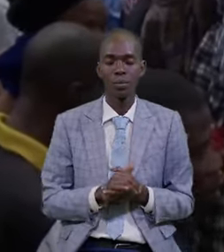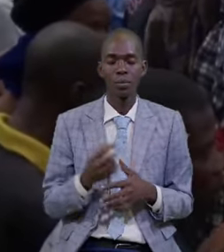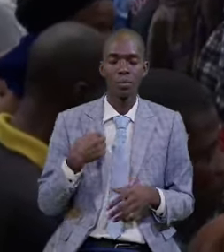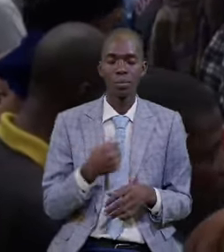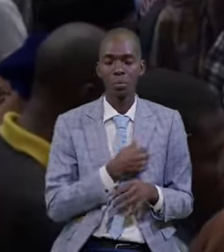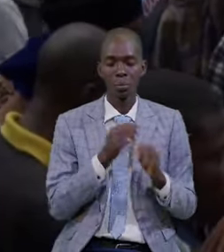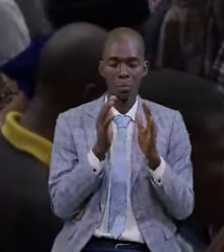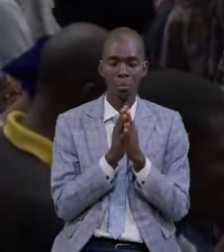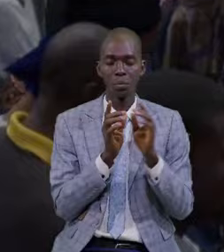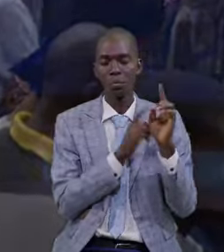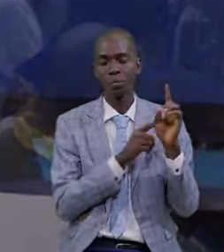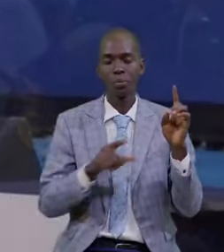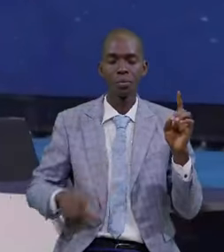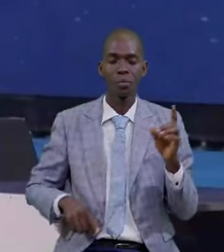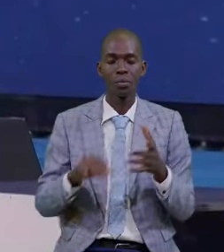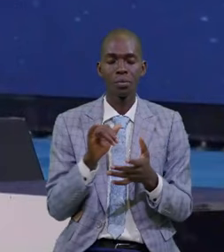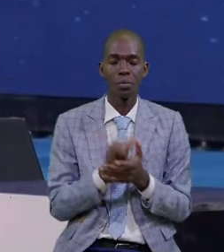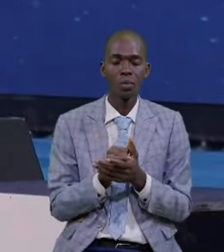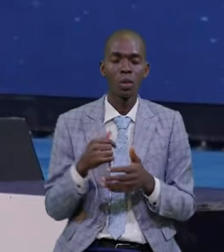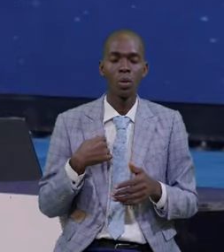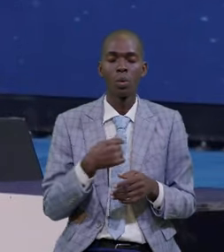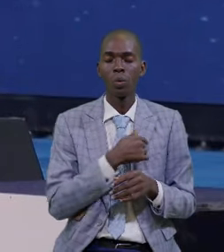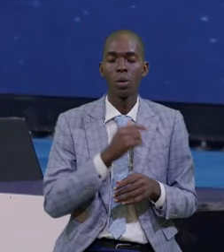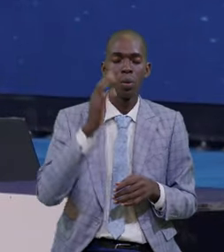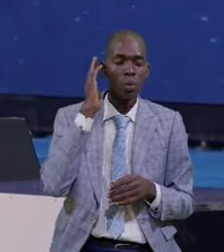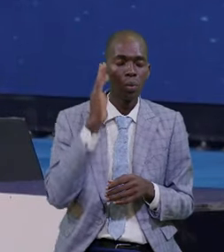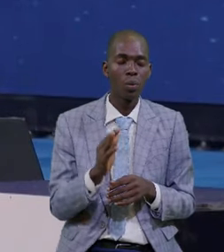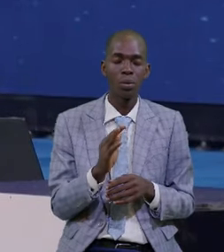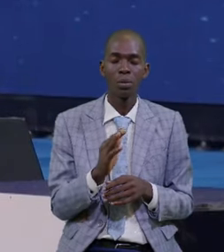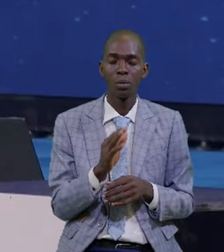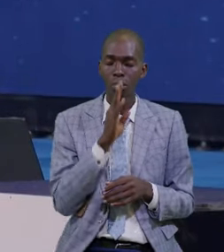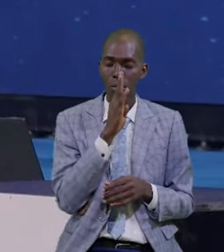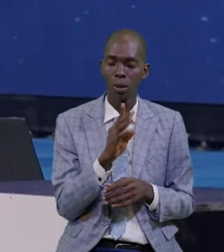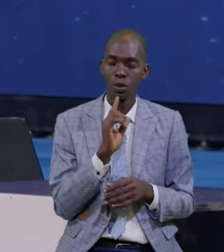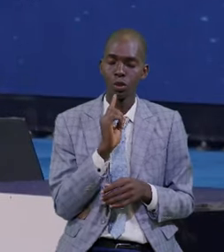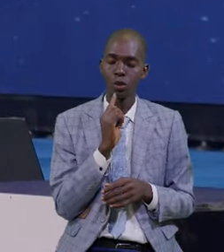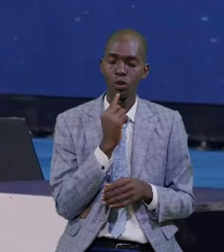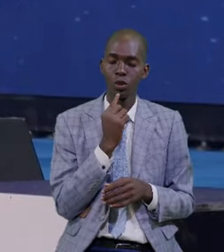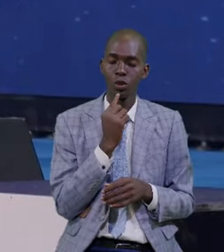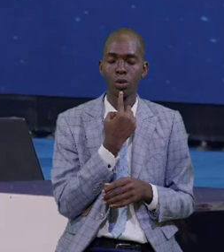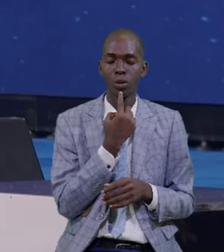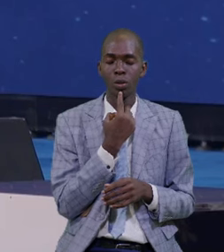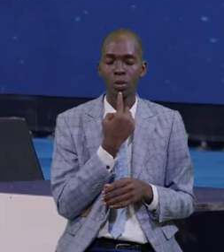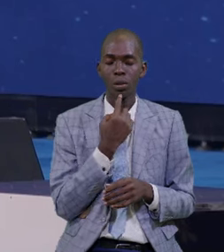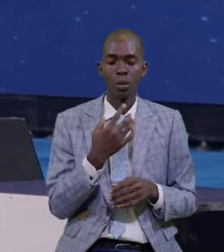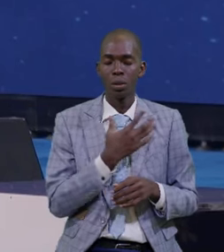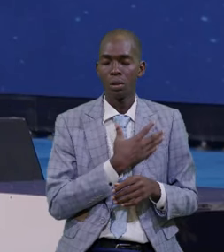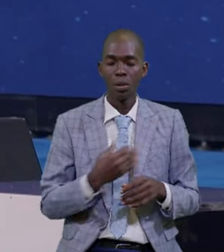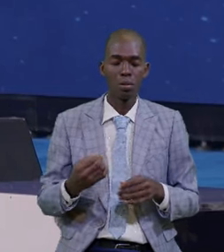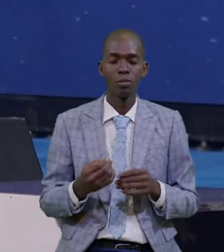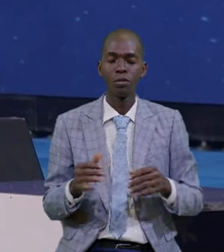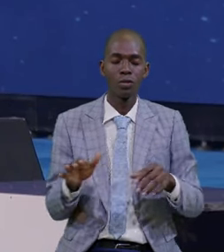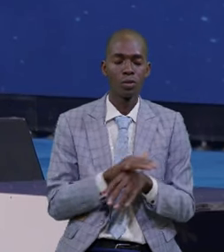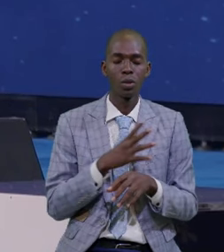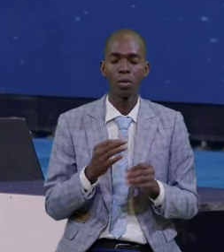Lord, that we will be serious, definite, passionate